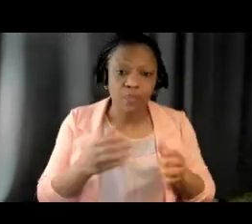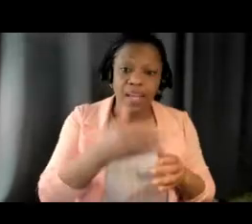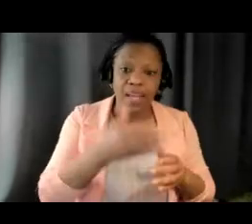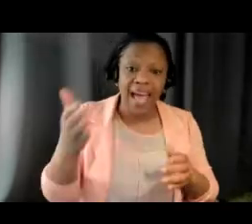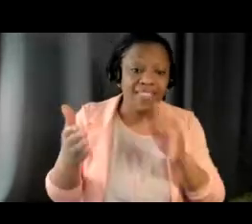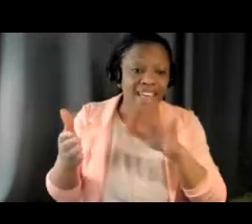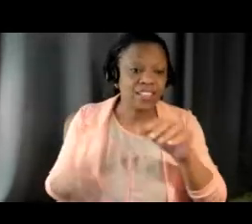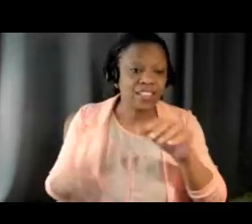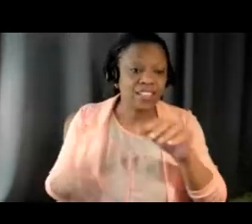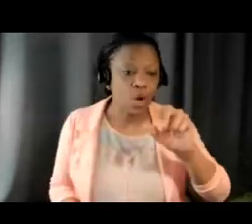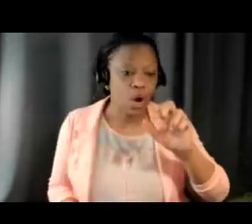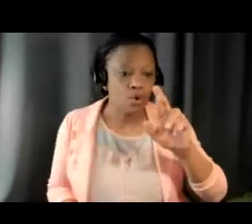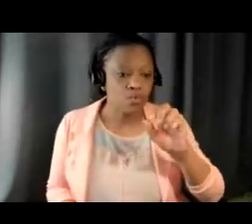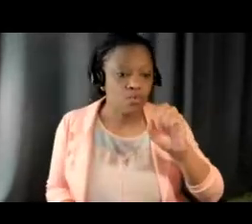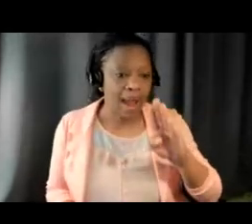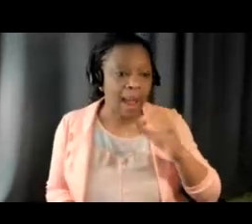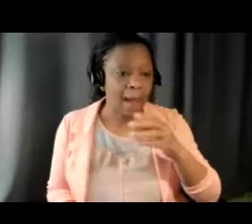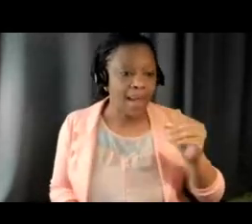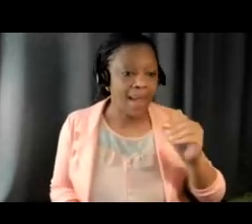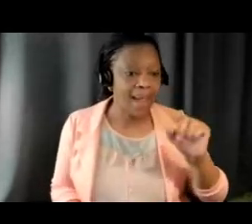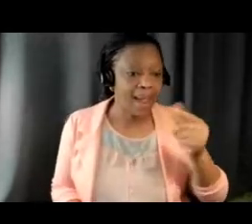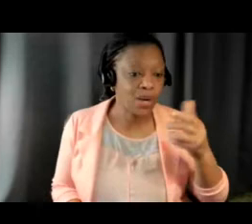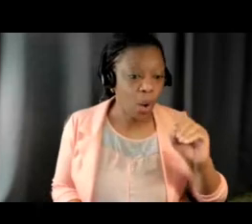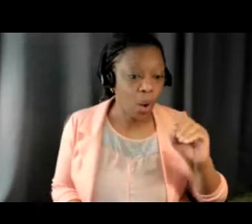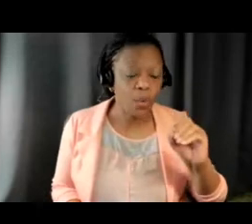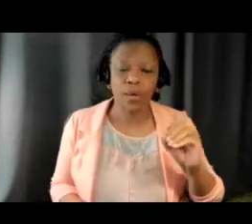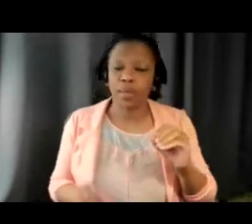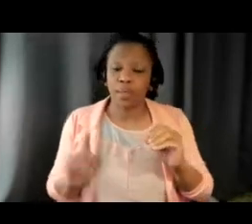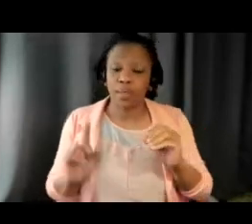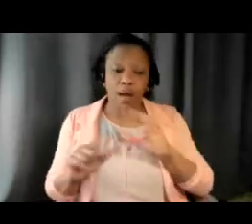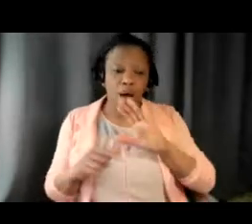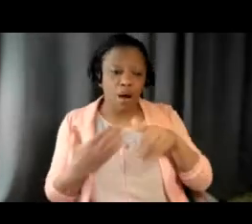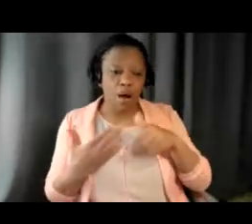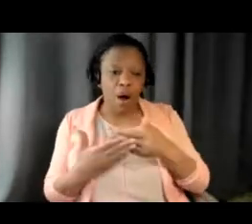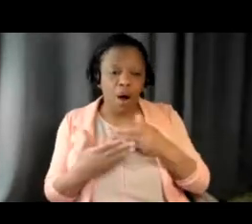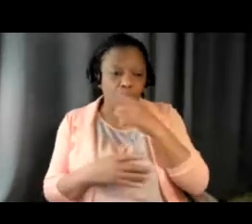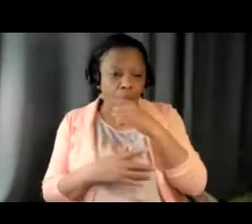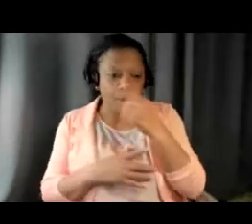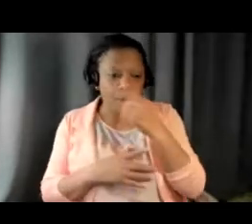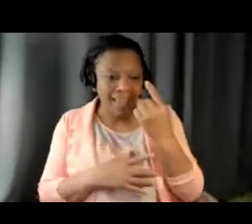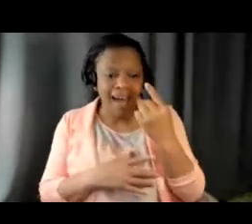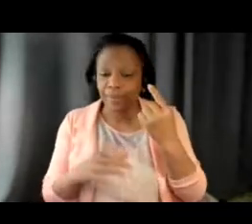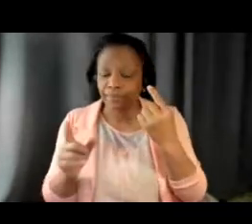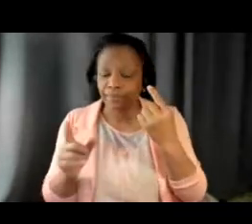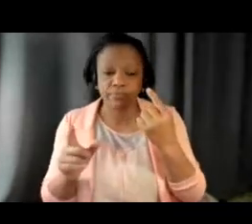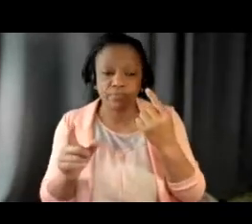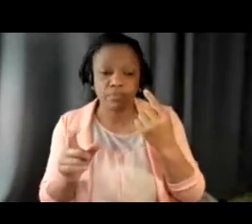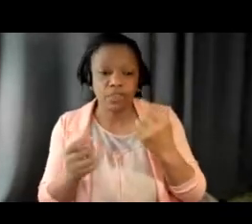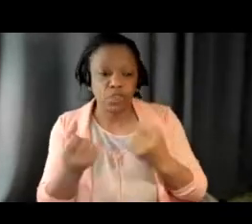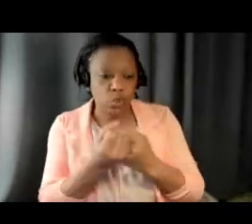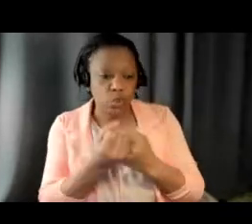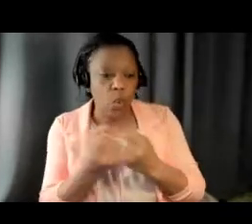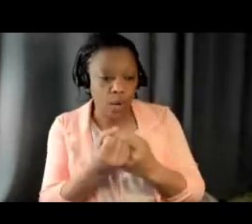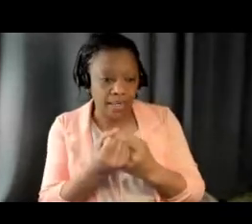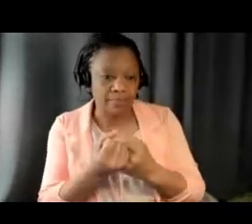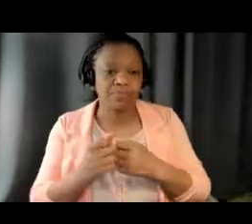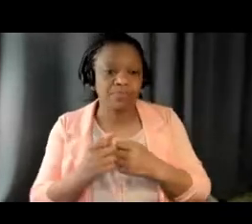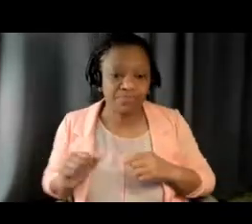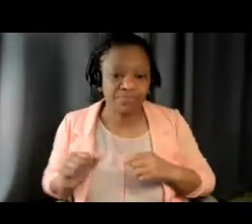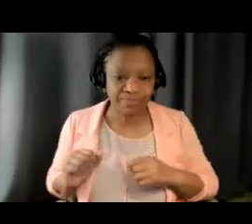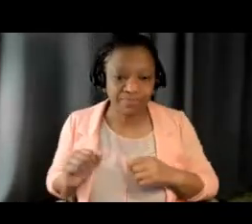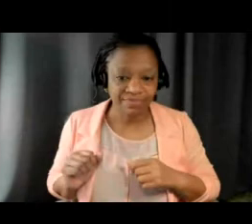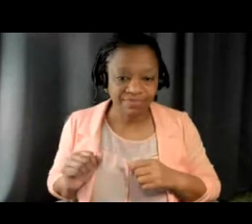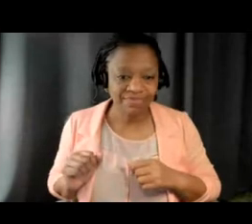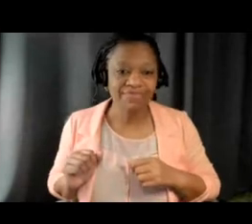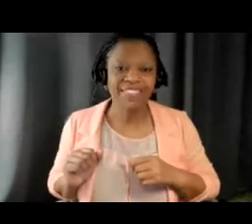all Black-owned businesses, from food vendors to home essentials and body care as well. Awesome. So body care as well. So